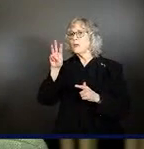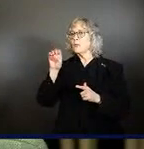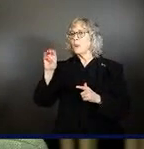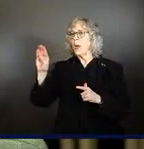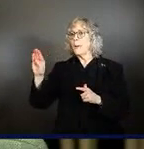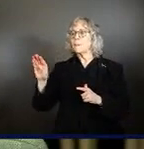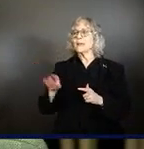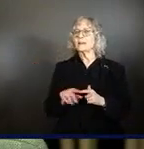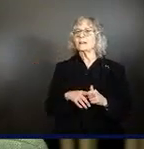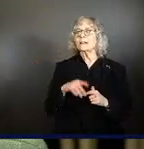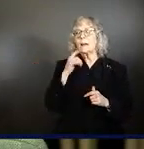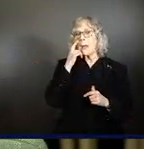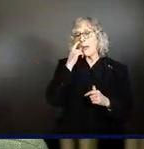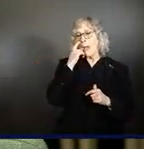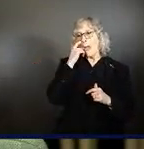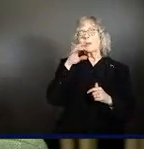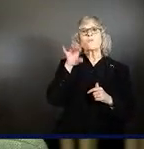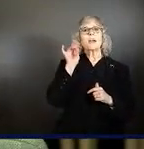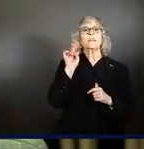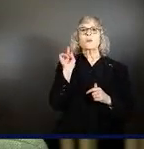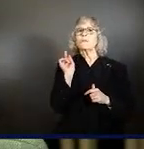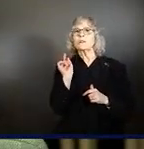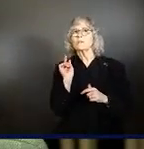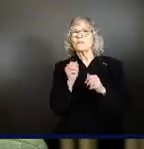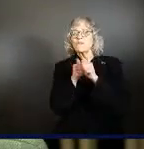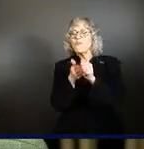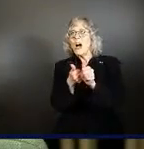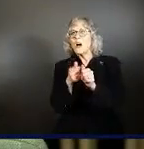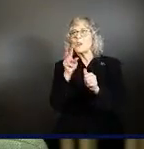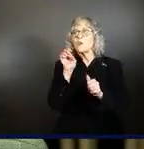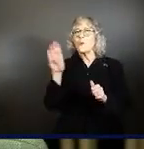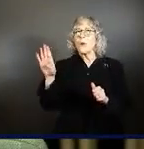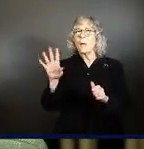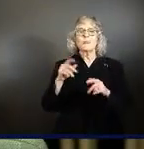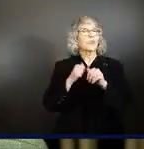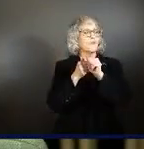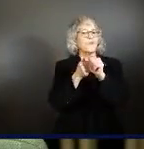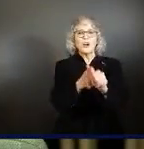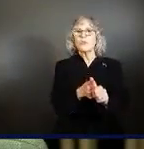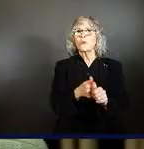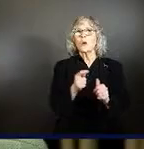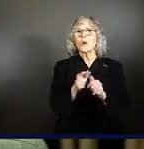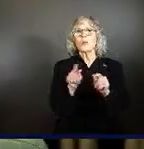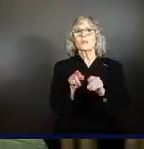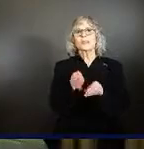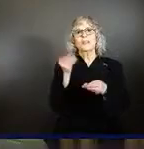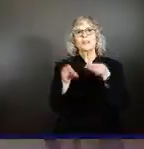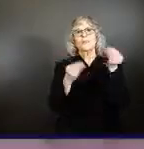keep following along as it unfolds the universe. Thank you, and see you next time.